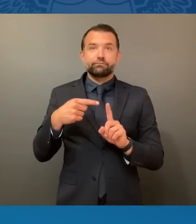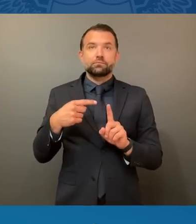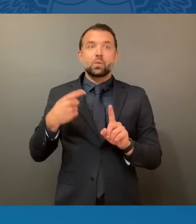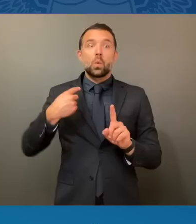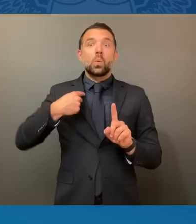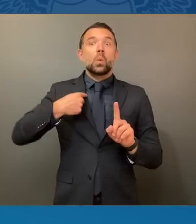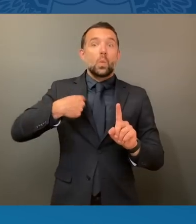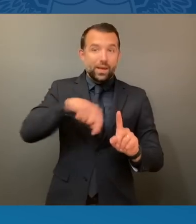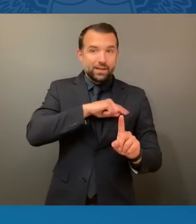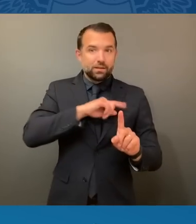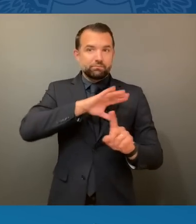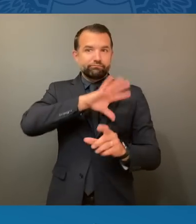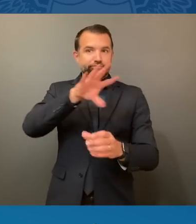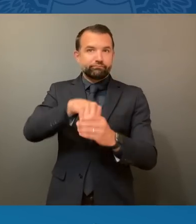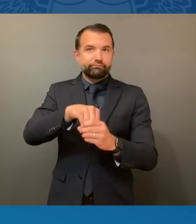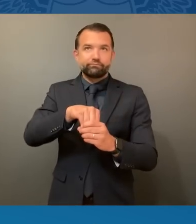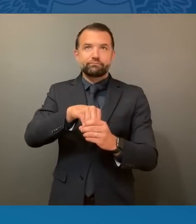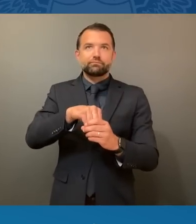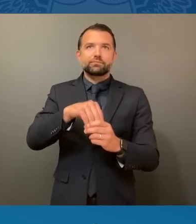talked about, is the importance of